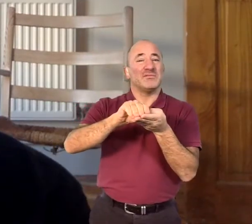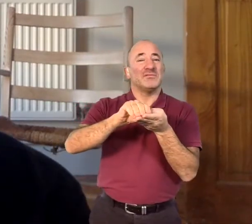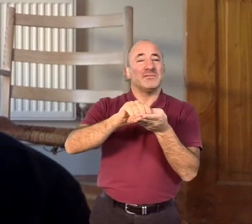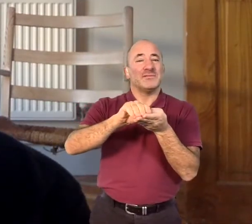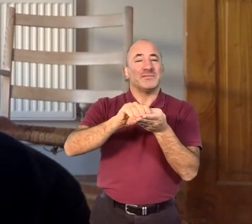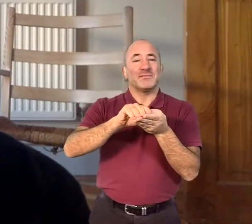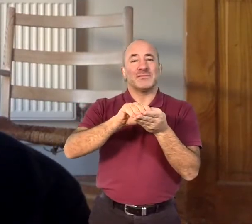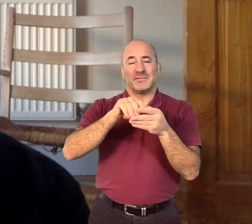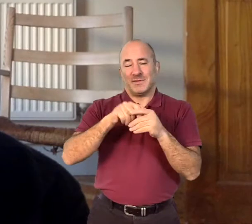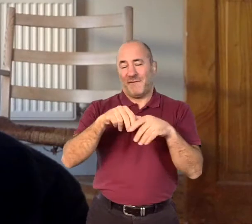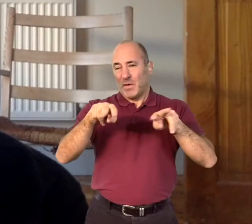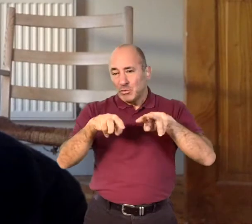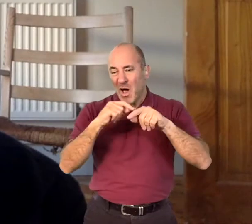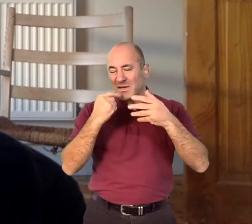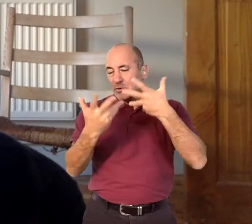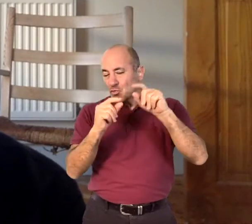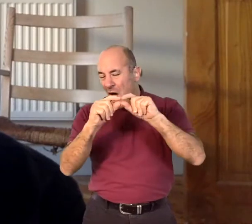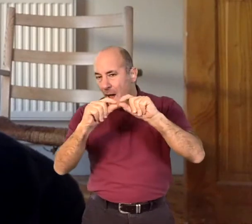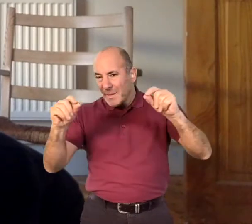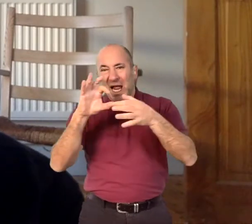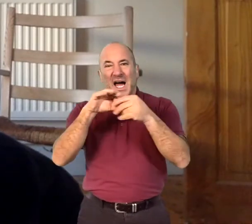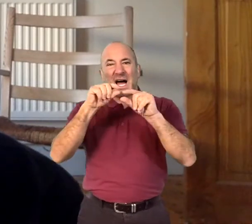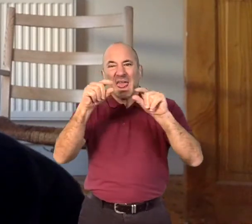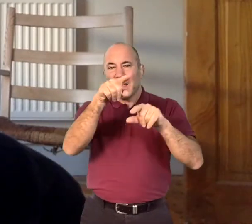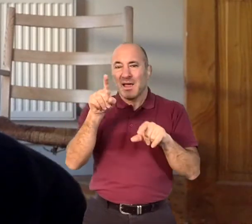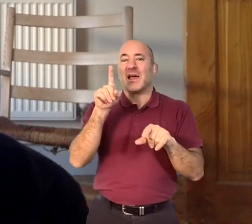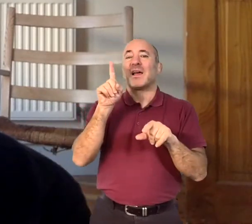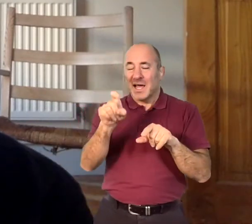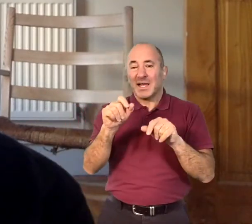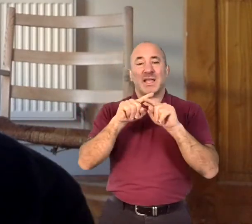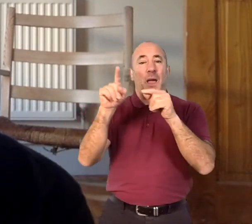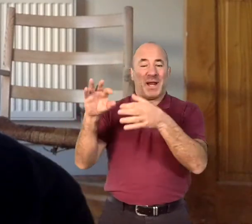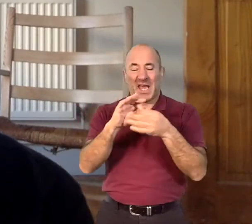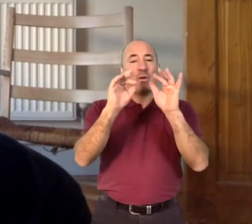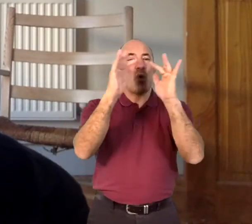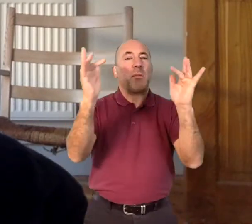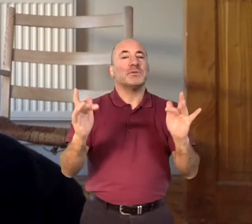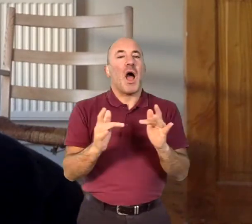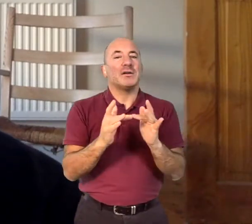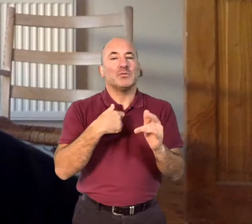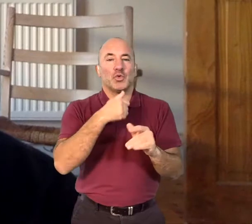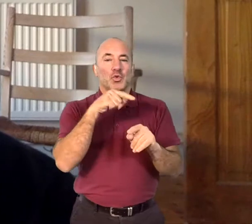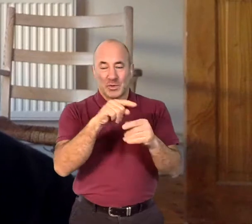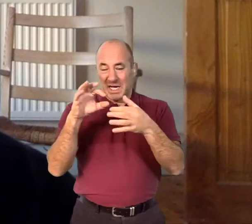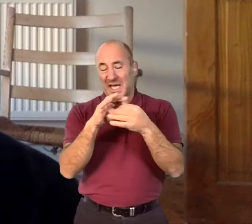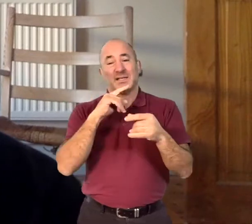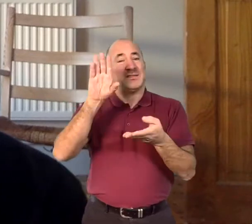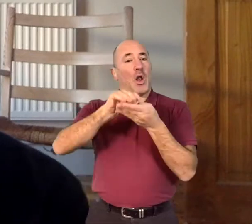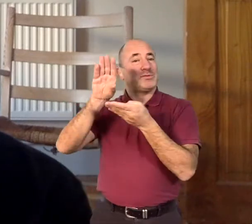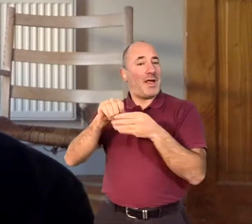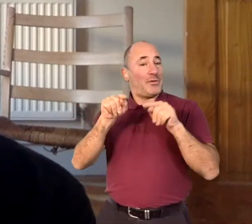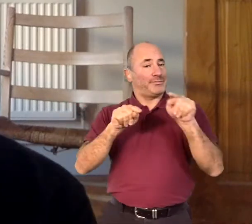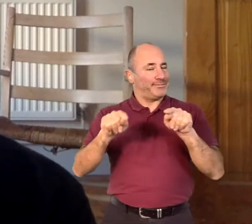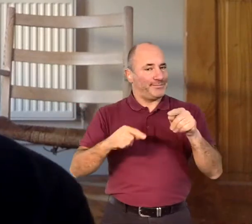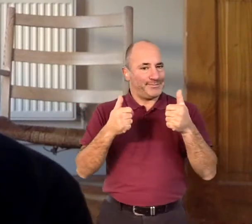there'll be a link to the Chrome browser that you can download in the description of this video, along with a